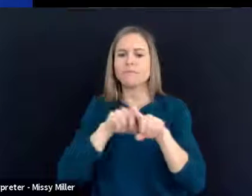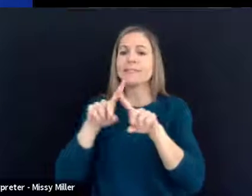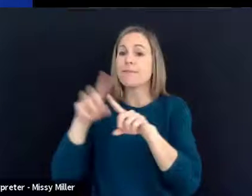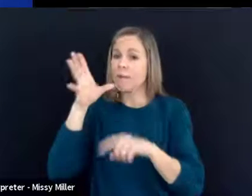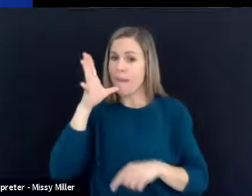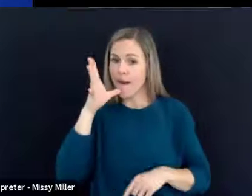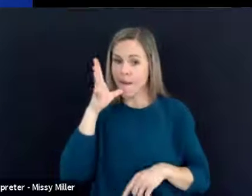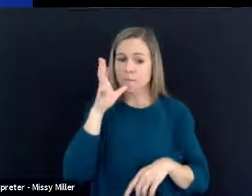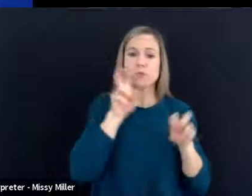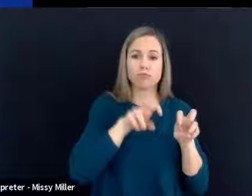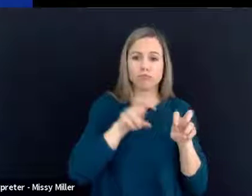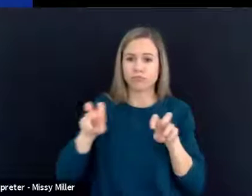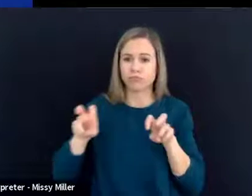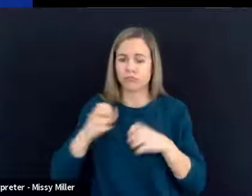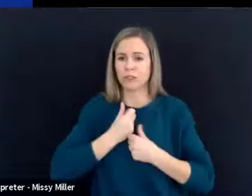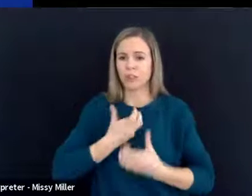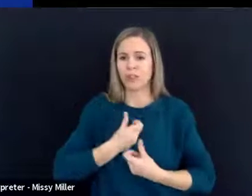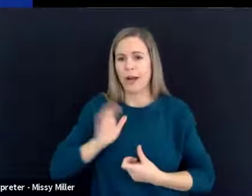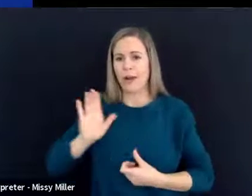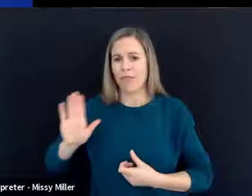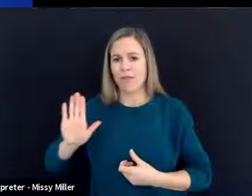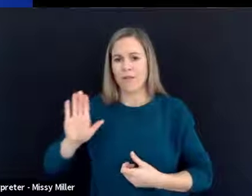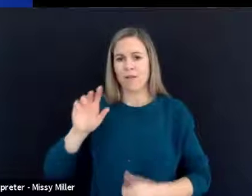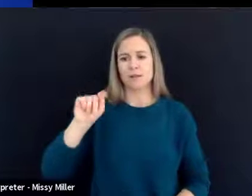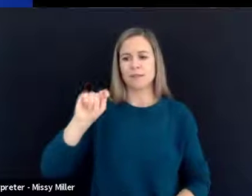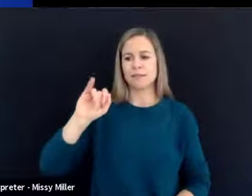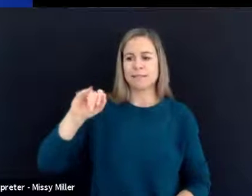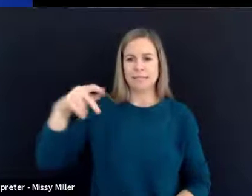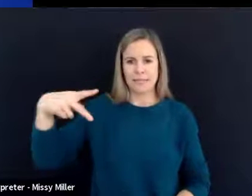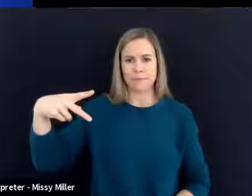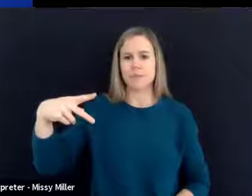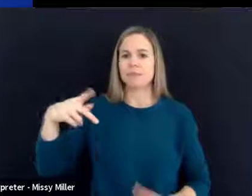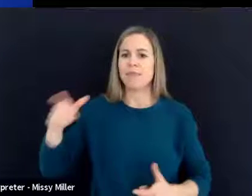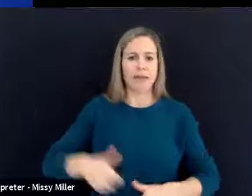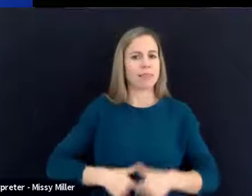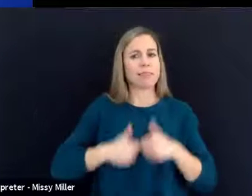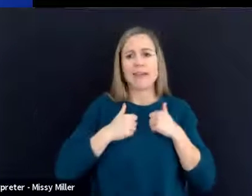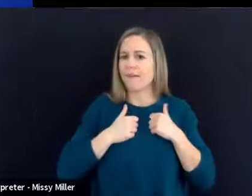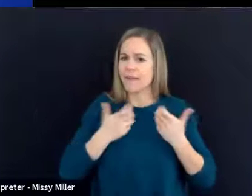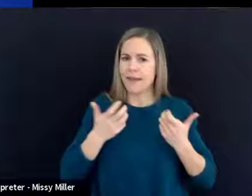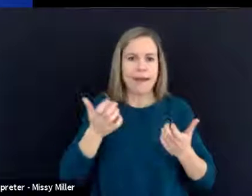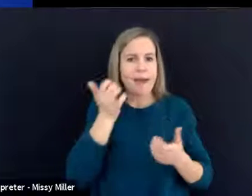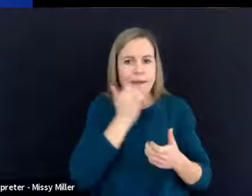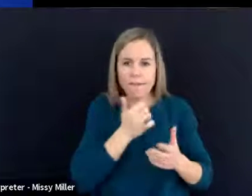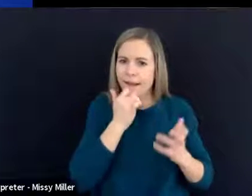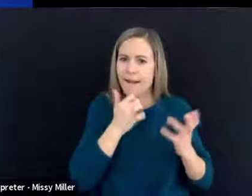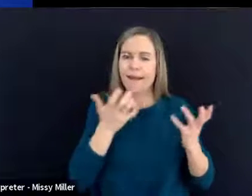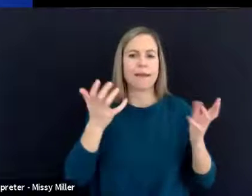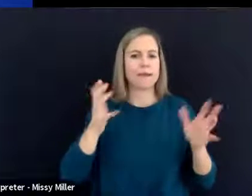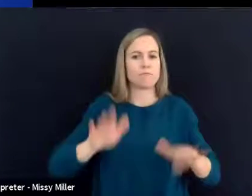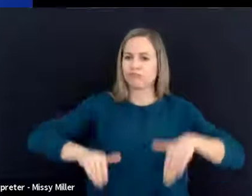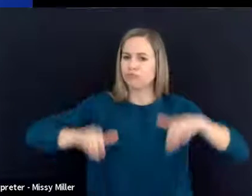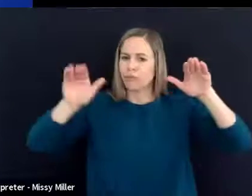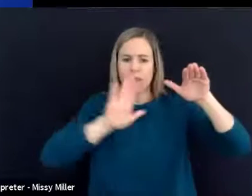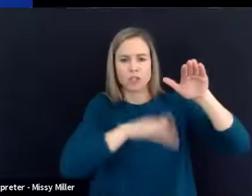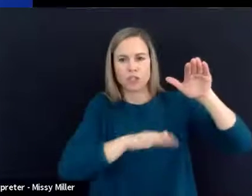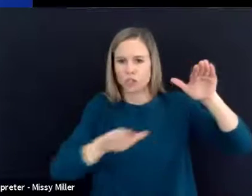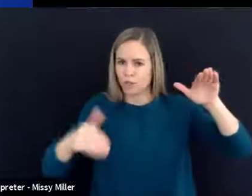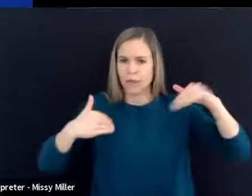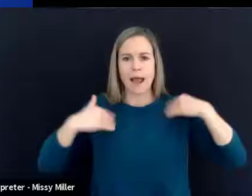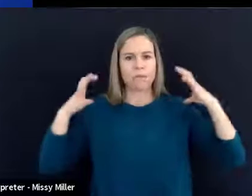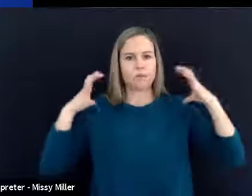with you their tips of the trade for what it's like living in the journey of raising kiddos with